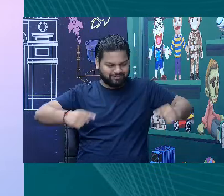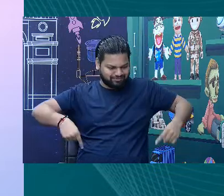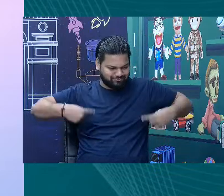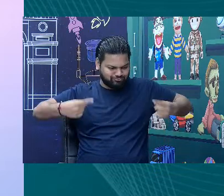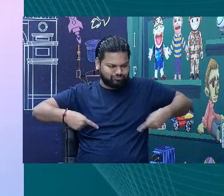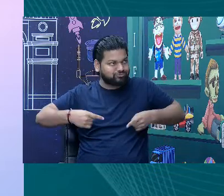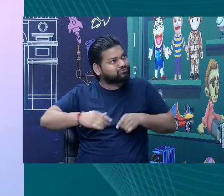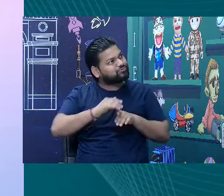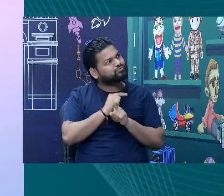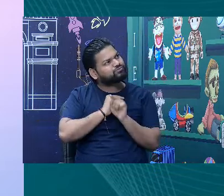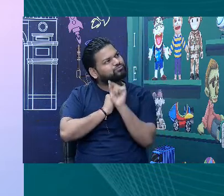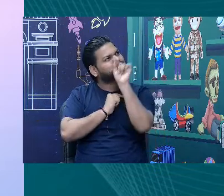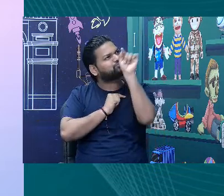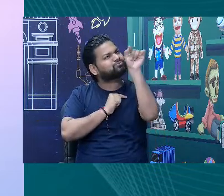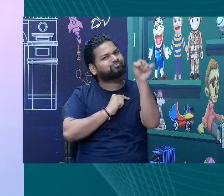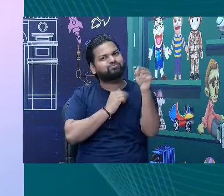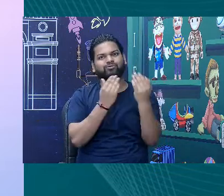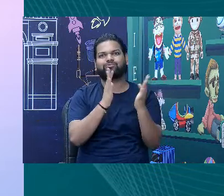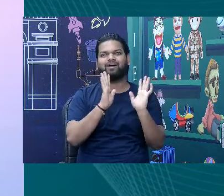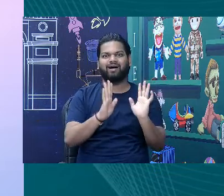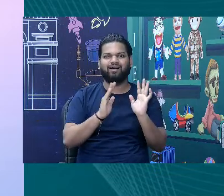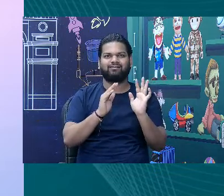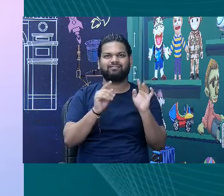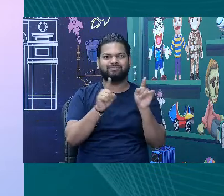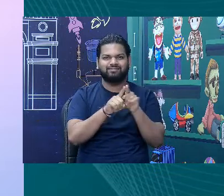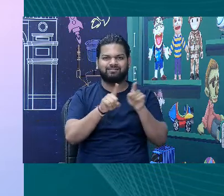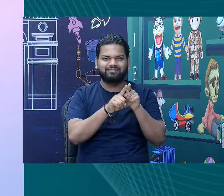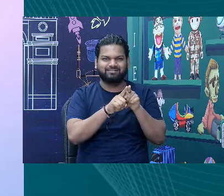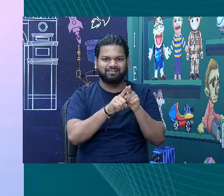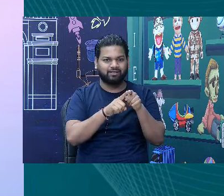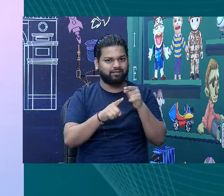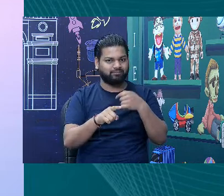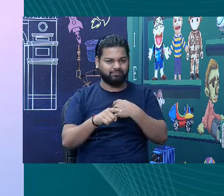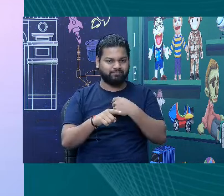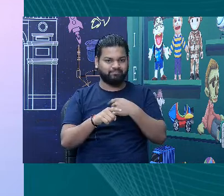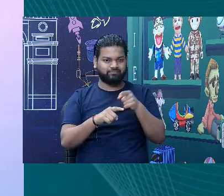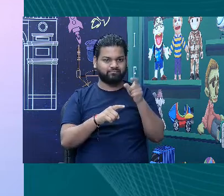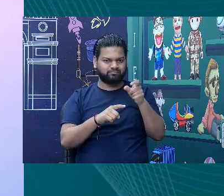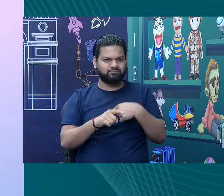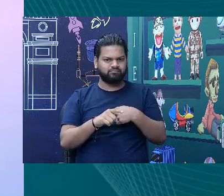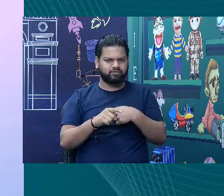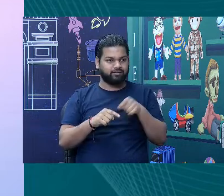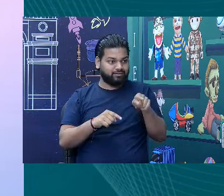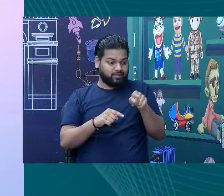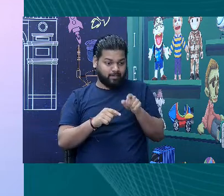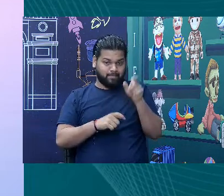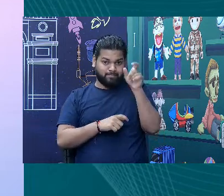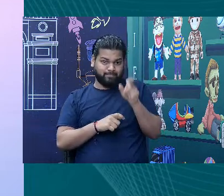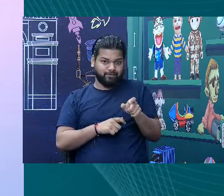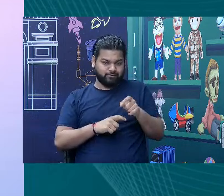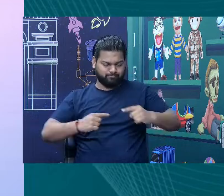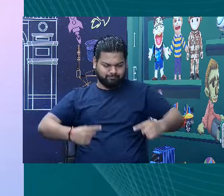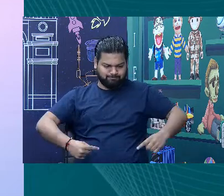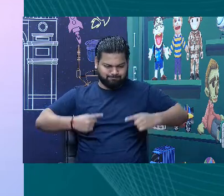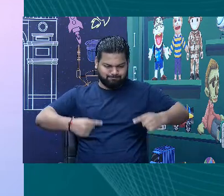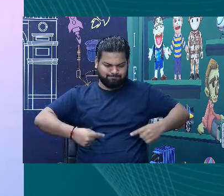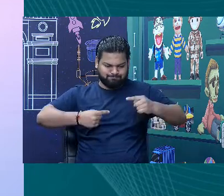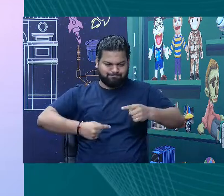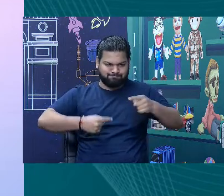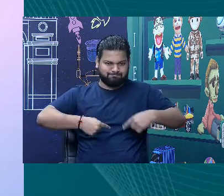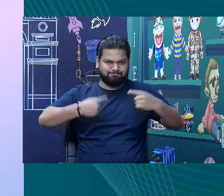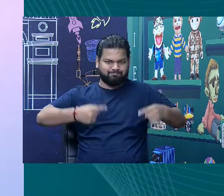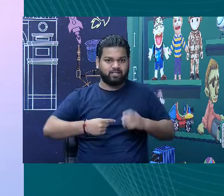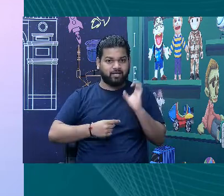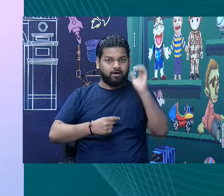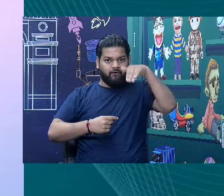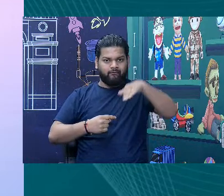A travelogue is something that we write as we travel, as the name suggests. So when you document your journey, you